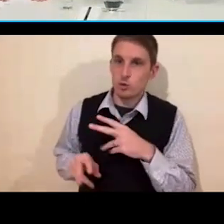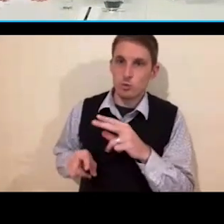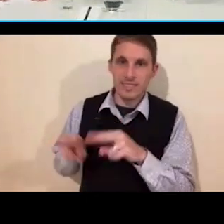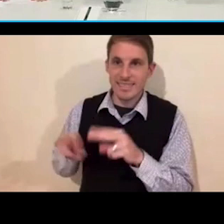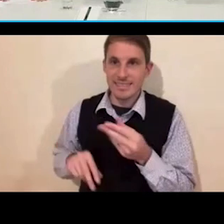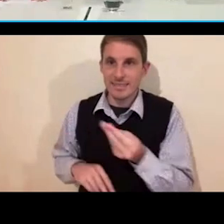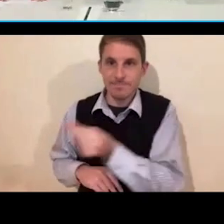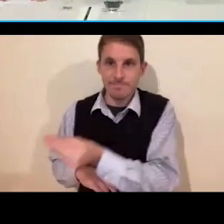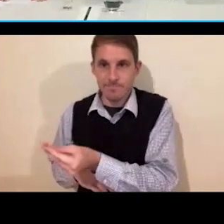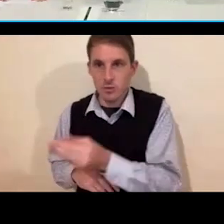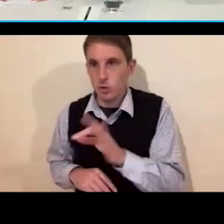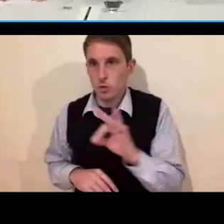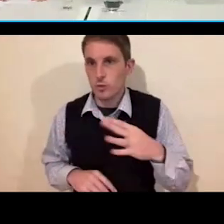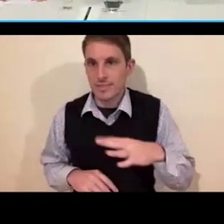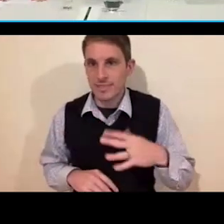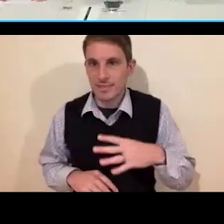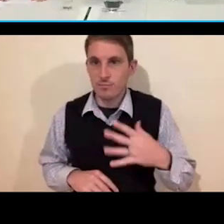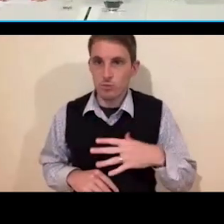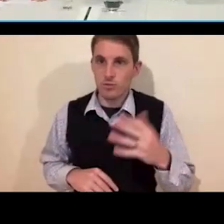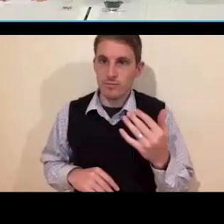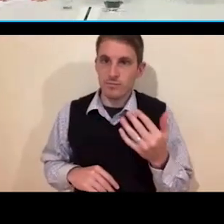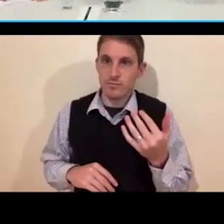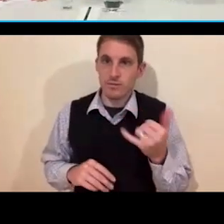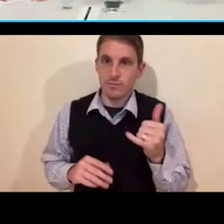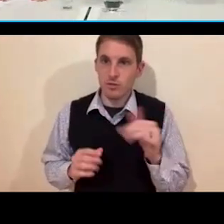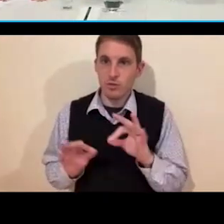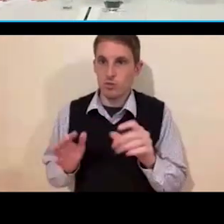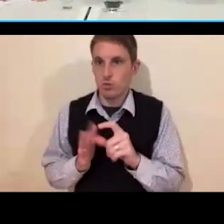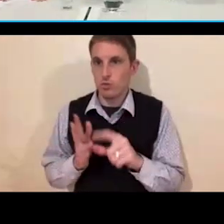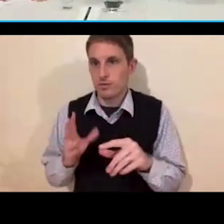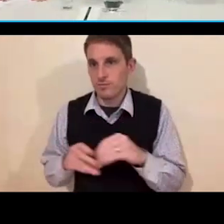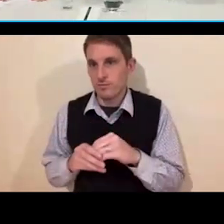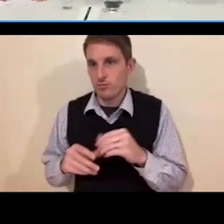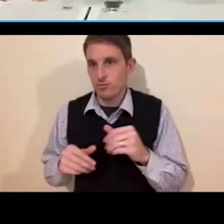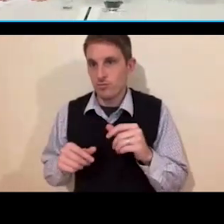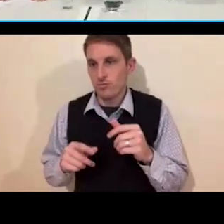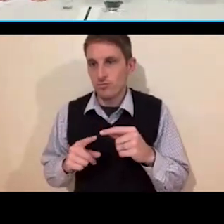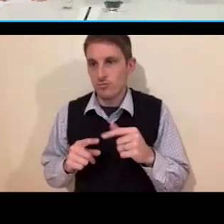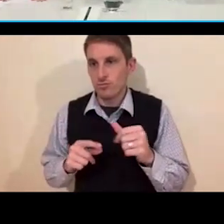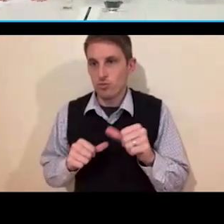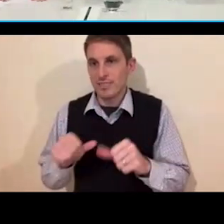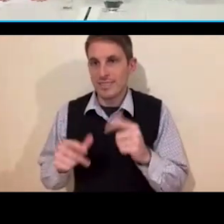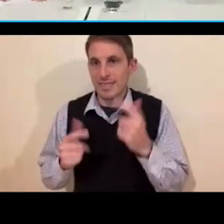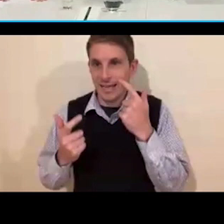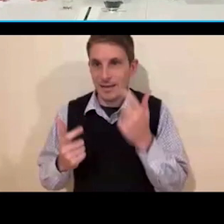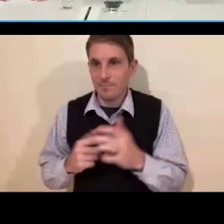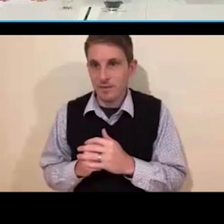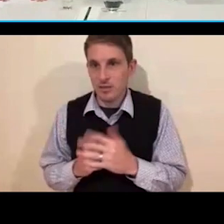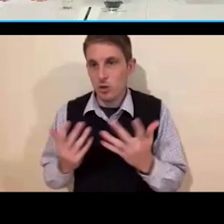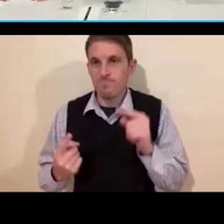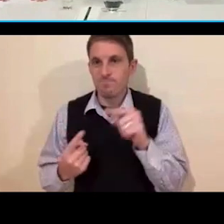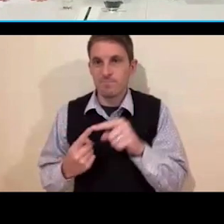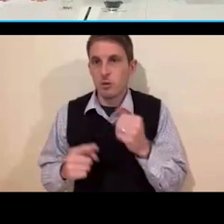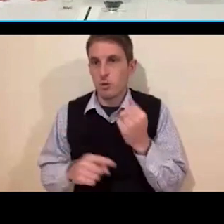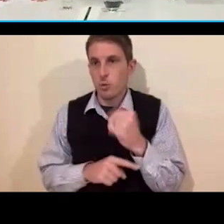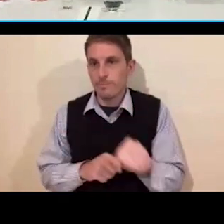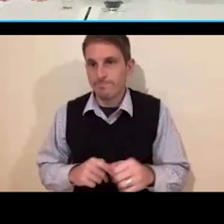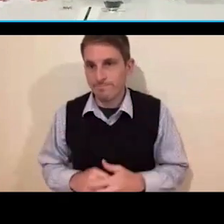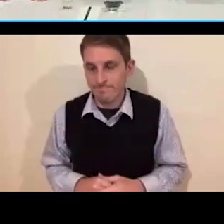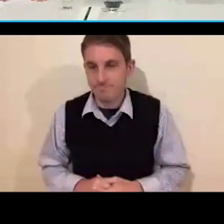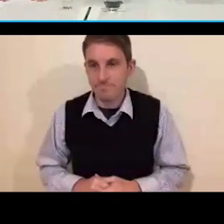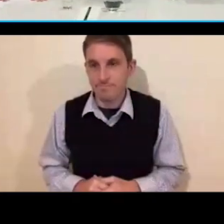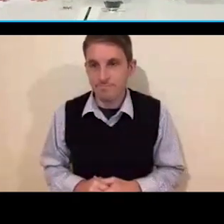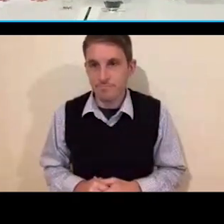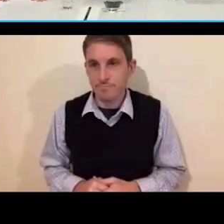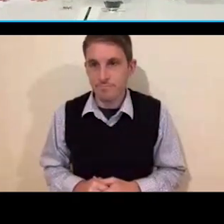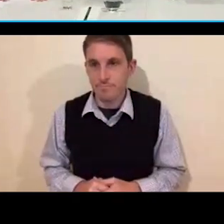people because you may not be doing so as part of routine care, obviously. So no is the short answer. Cool.